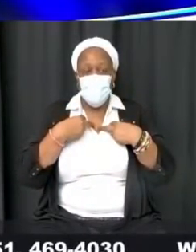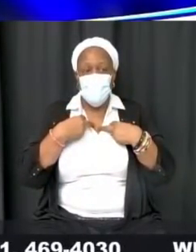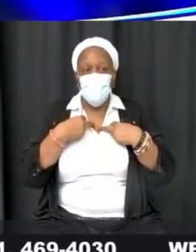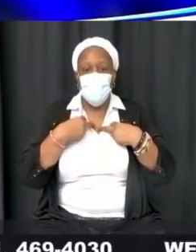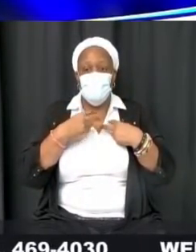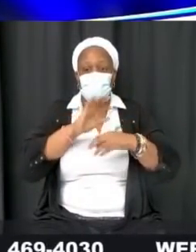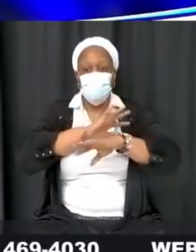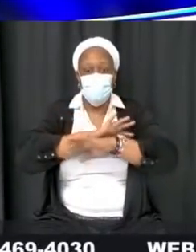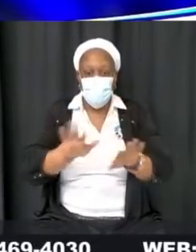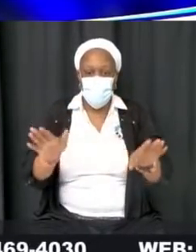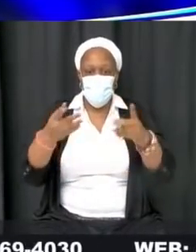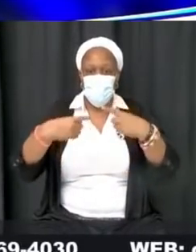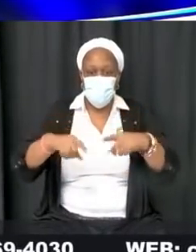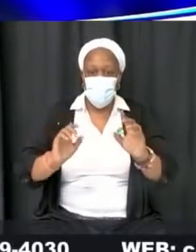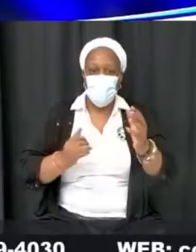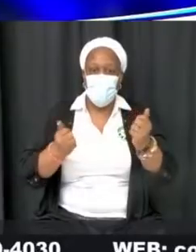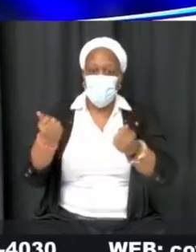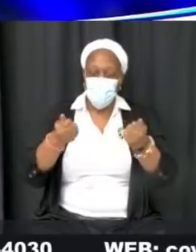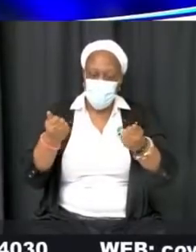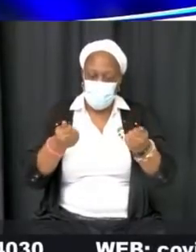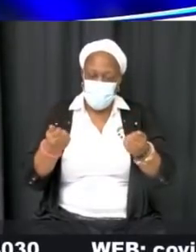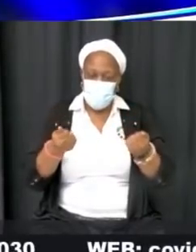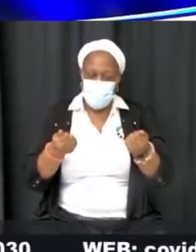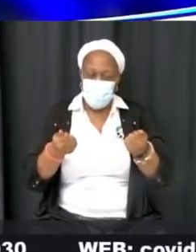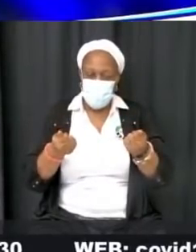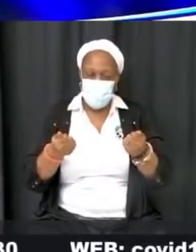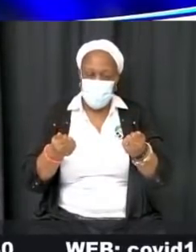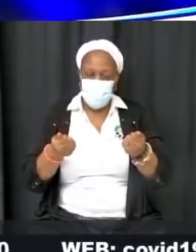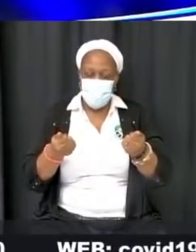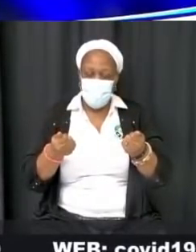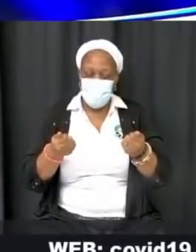have your vehicles insured. Thank you.